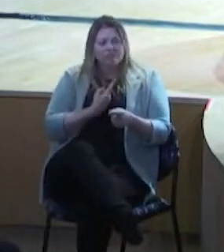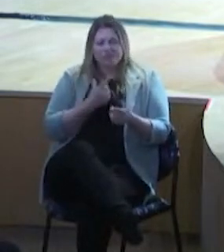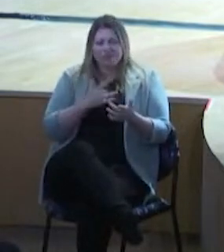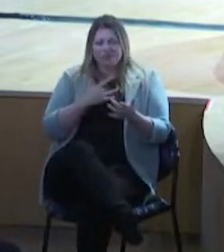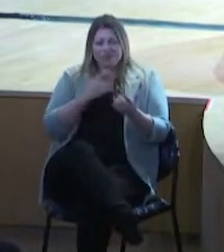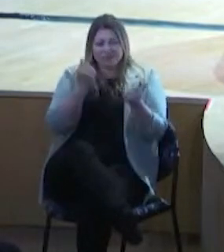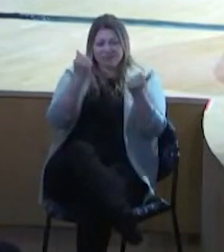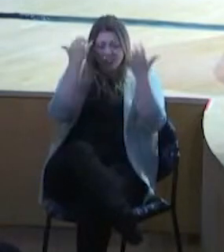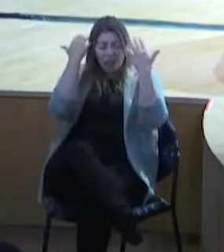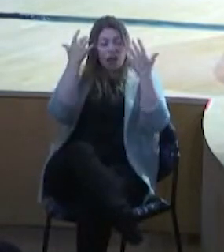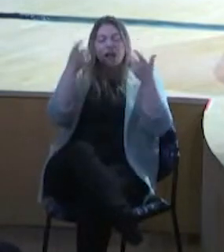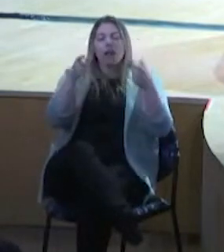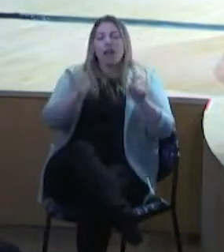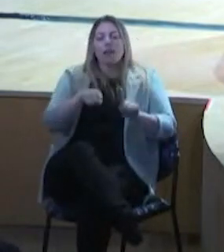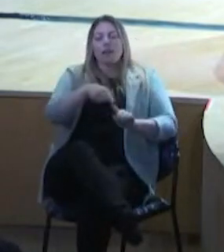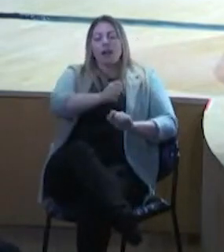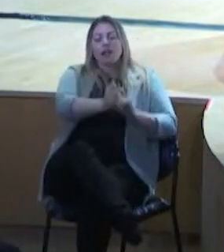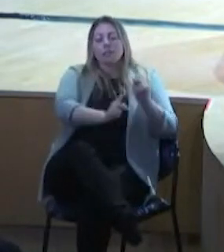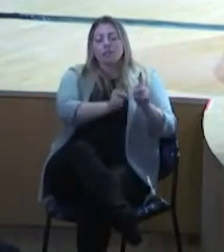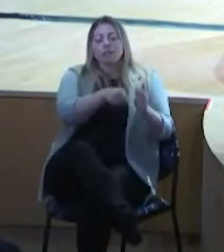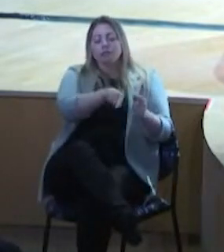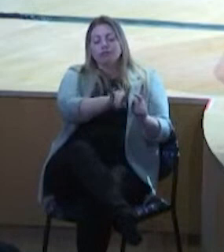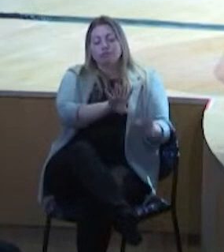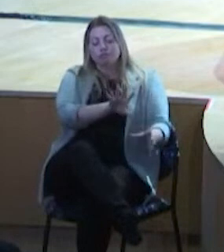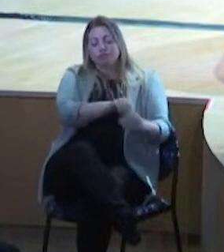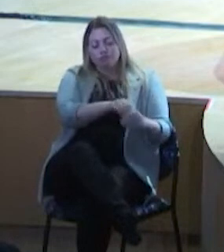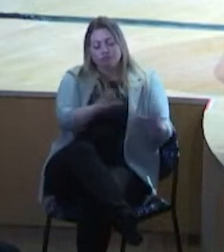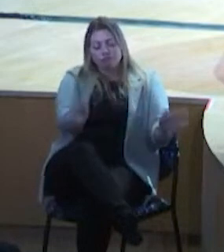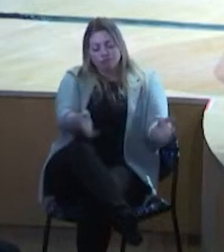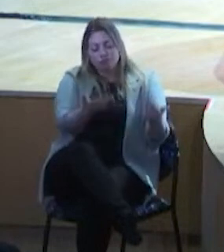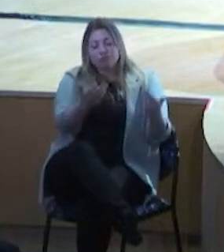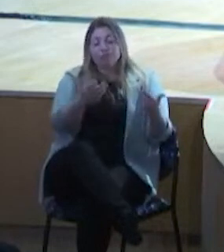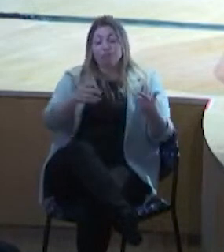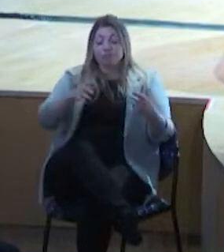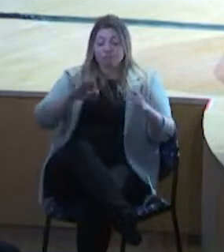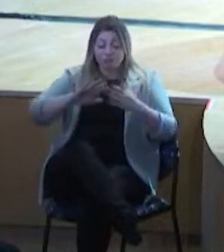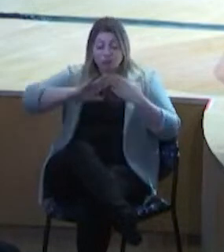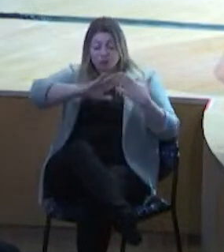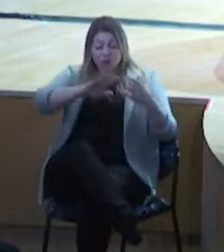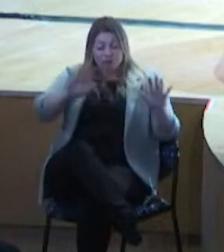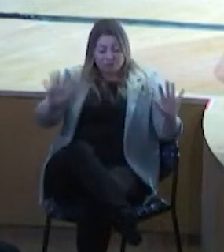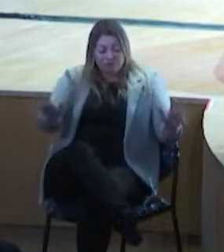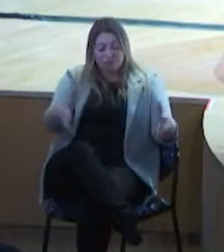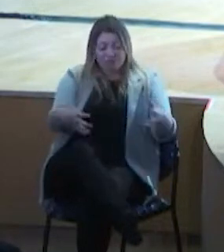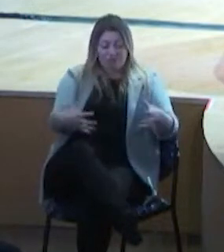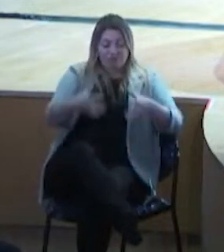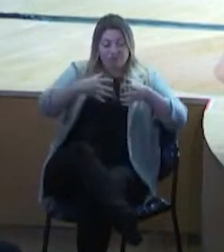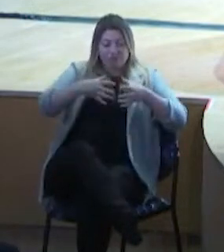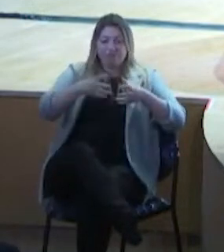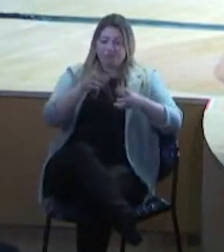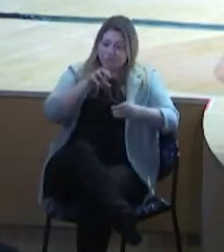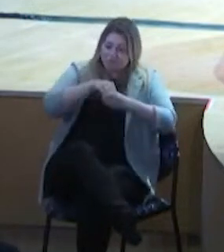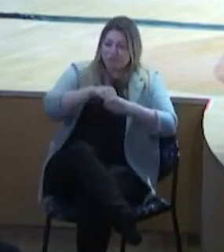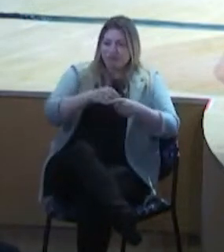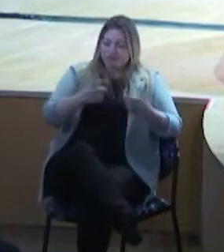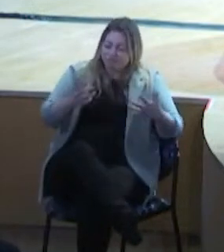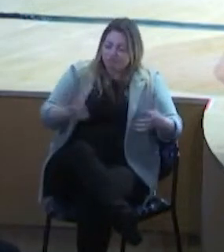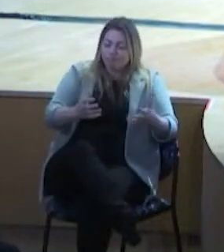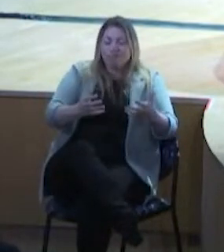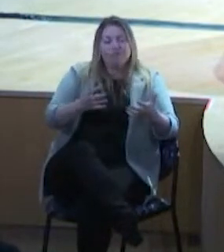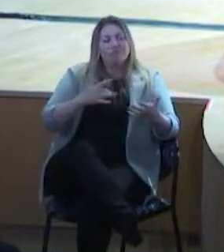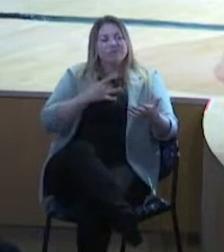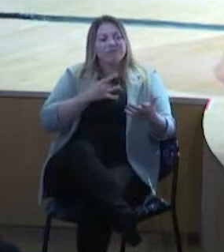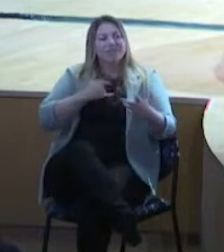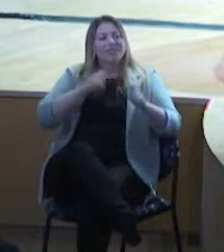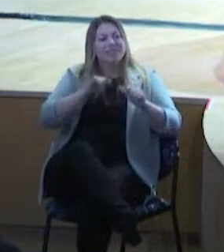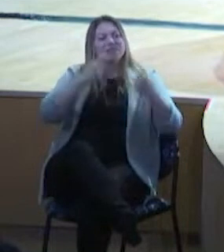daunting. But when you get other people involved, when you get your whole community involved, it makes you feel like you can accomplish more